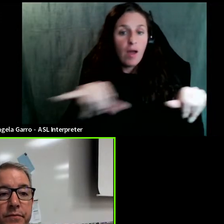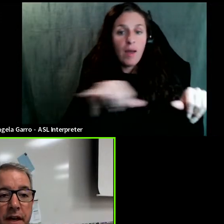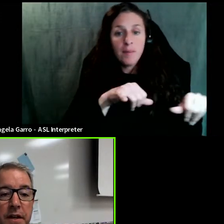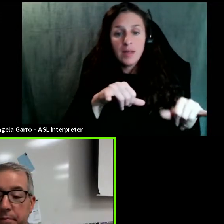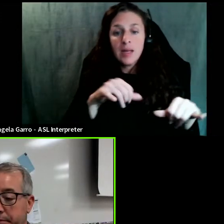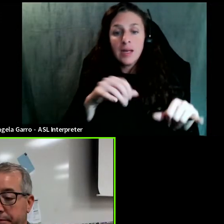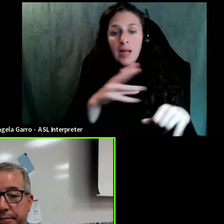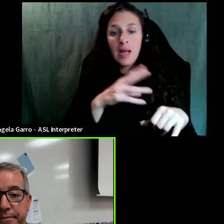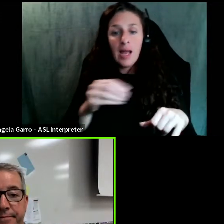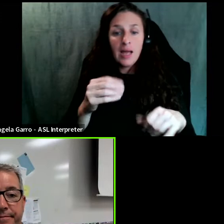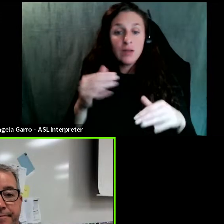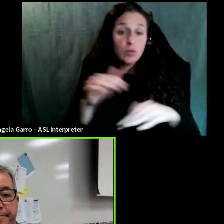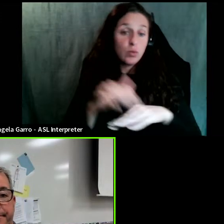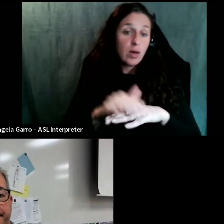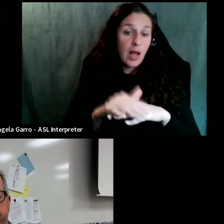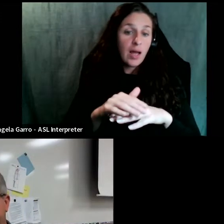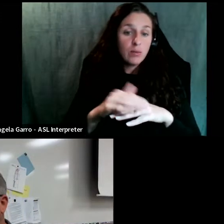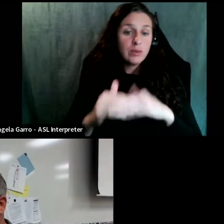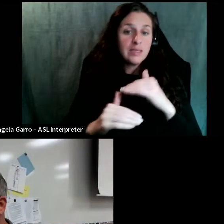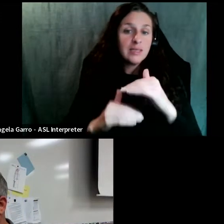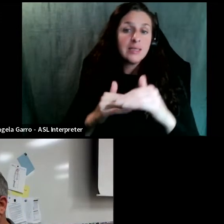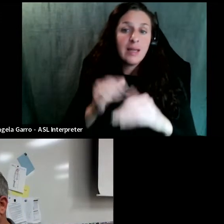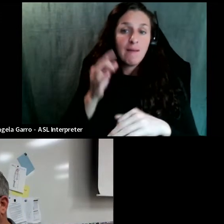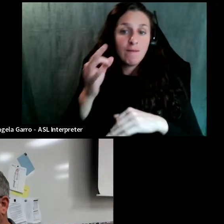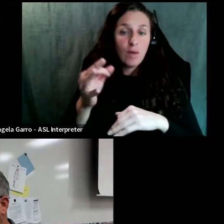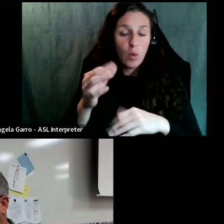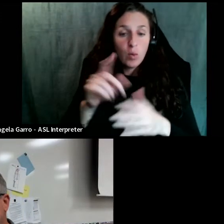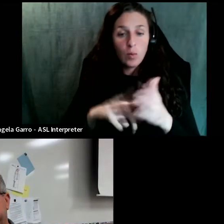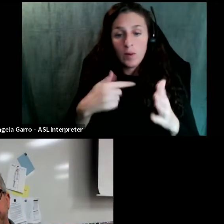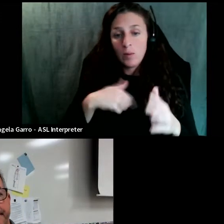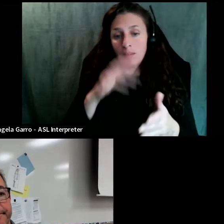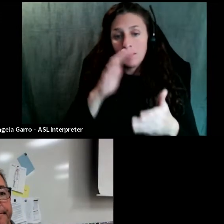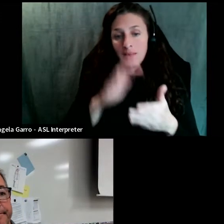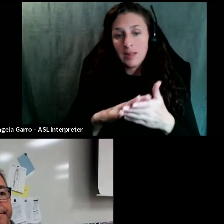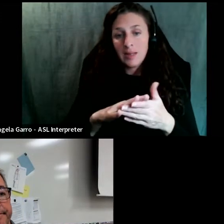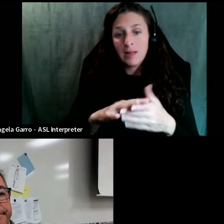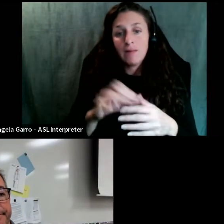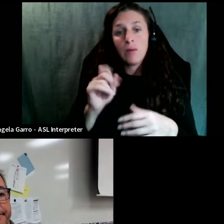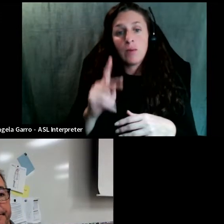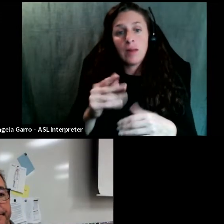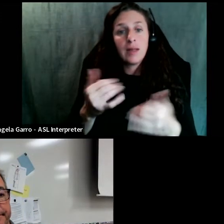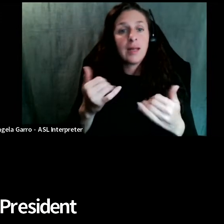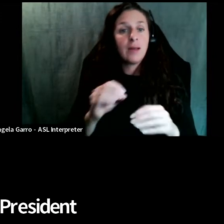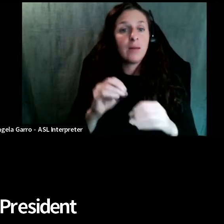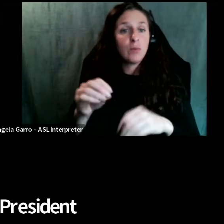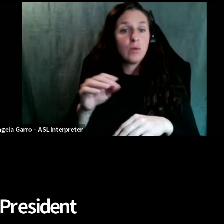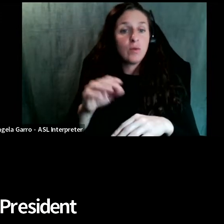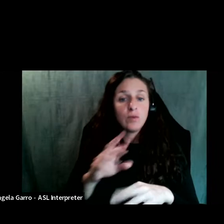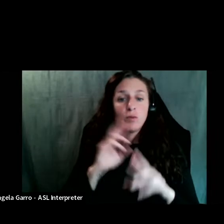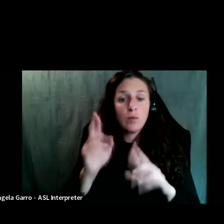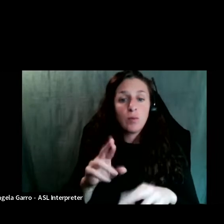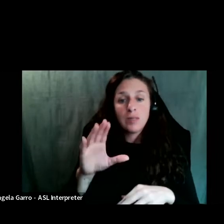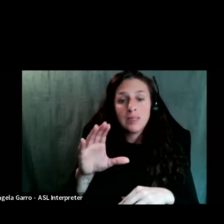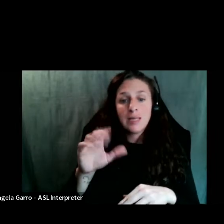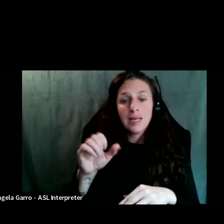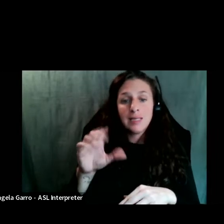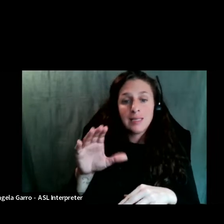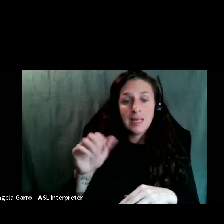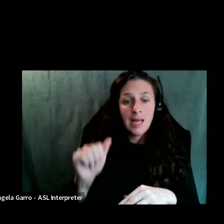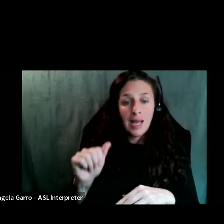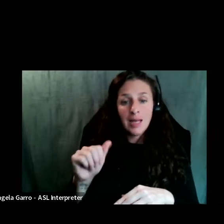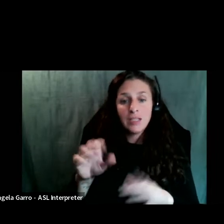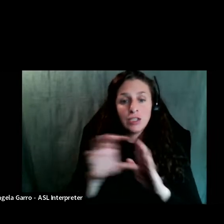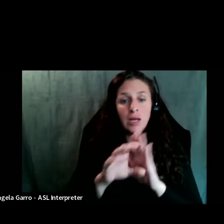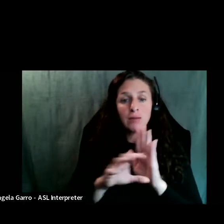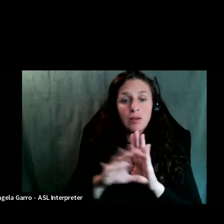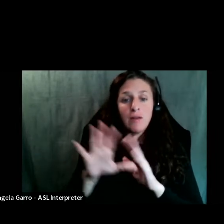So thank you. Thank you. Okay, I'm moving on to the report of the CSEA Chapter 519 representative. I